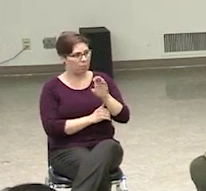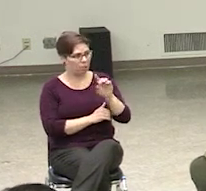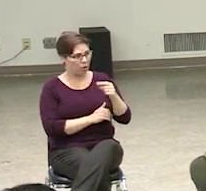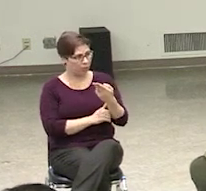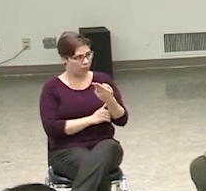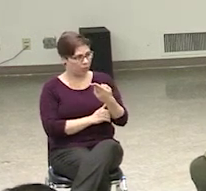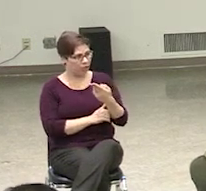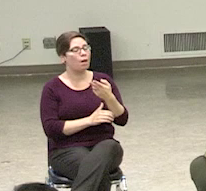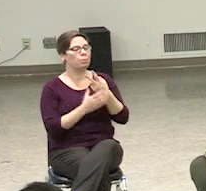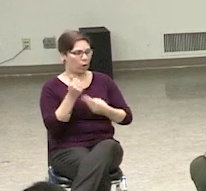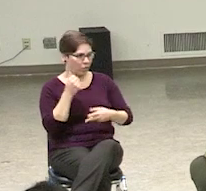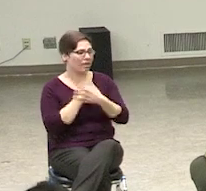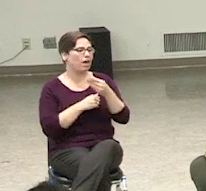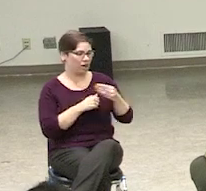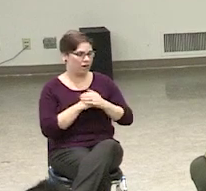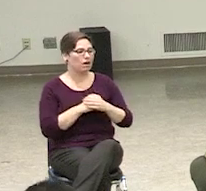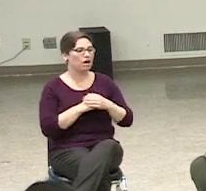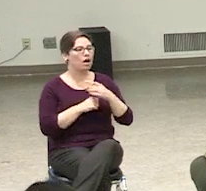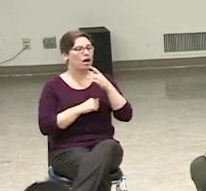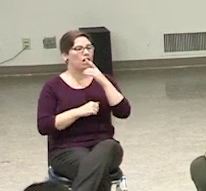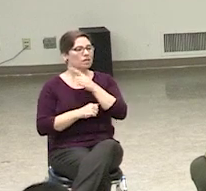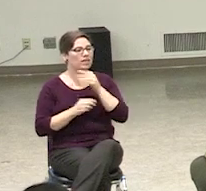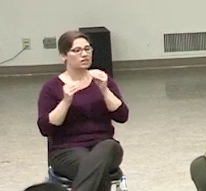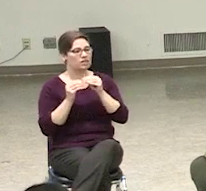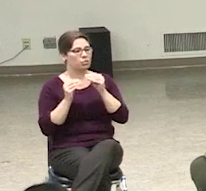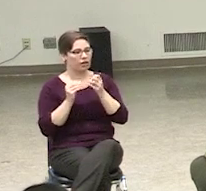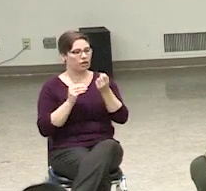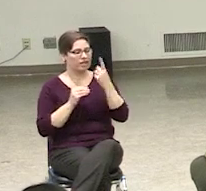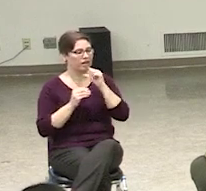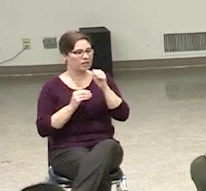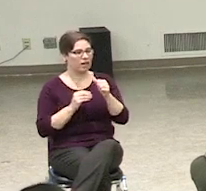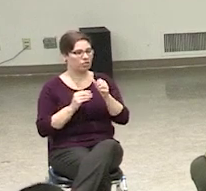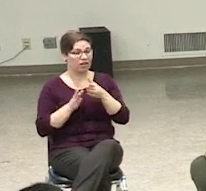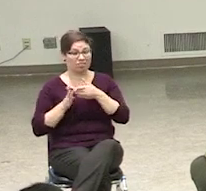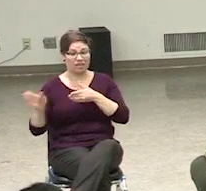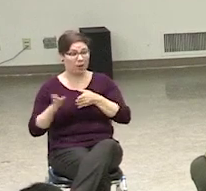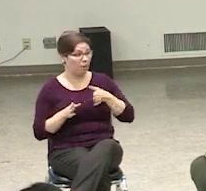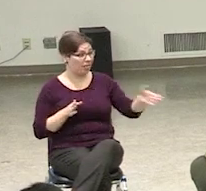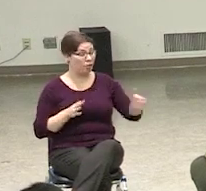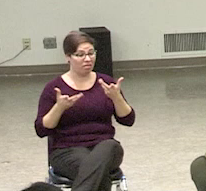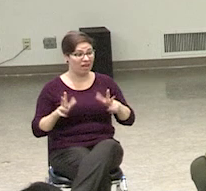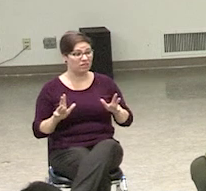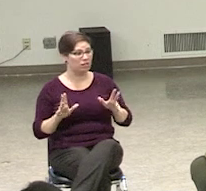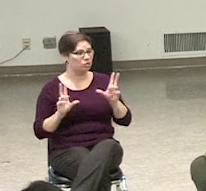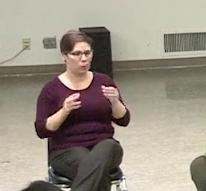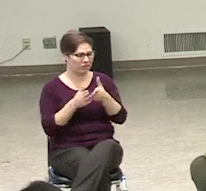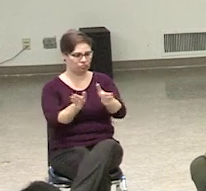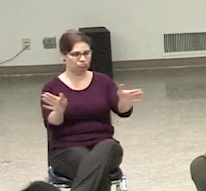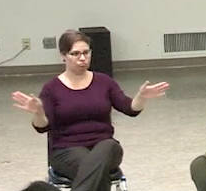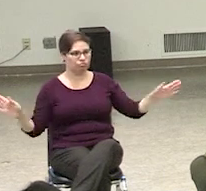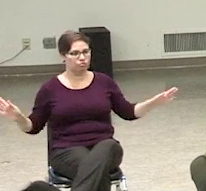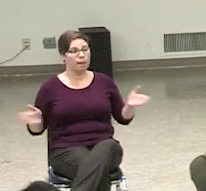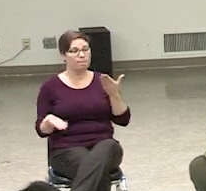thinking, right? Holding that multiple truths. The person who just spoke said, like, I'm going to speak my truth. Someone else in this room